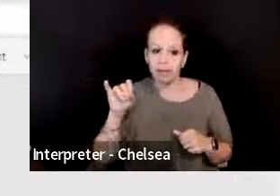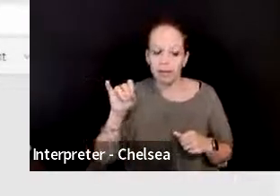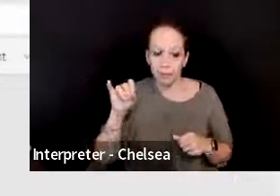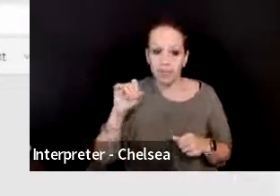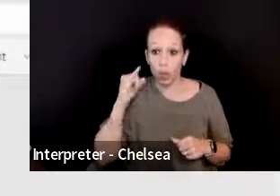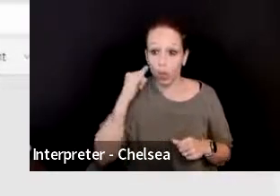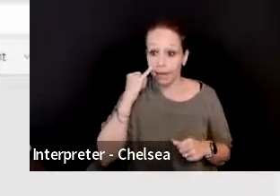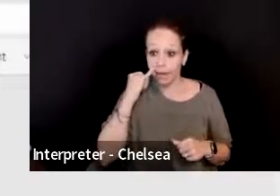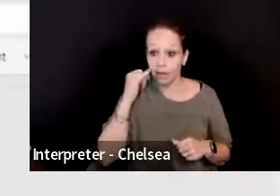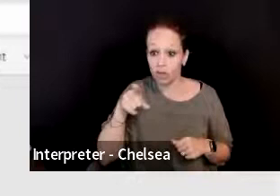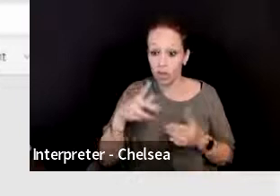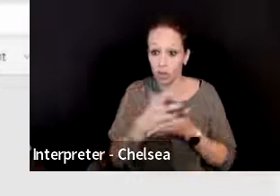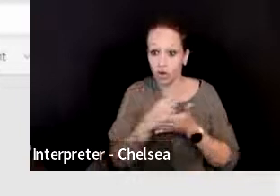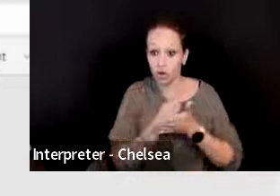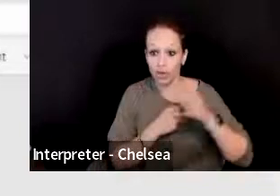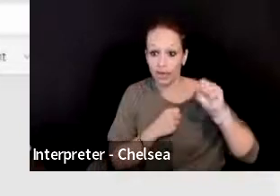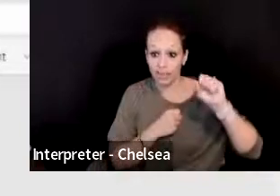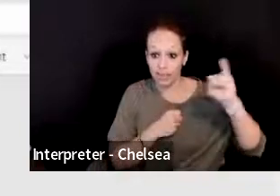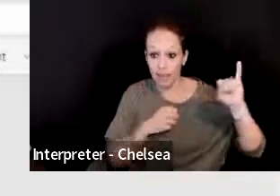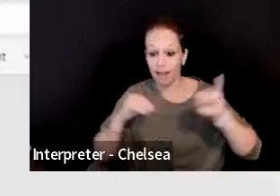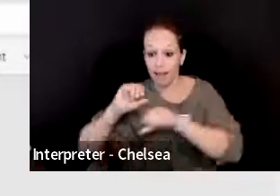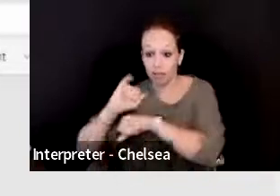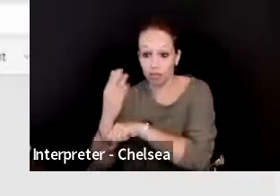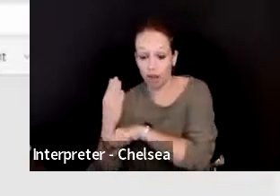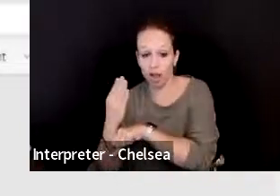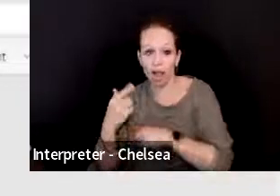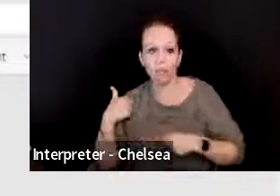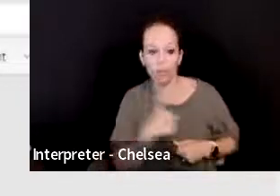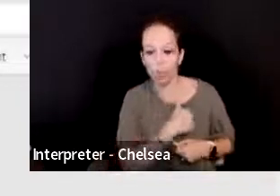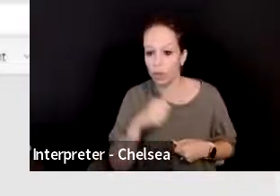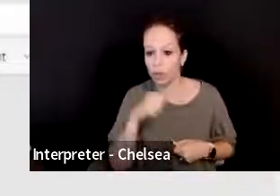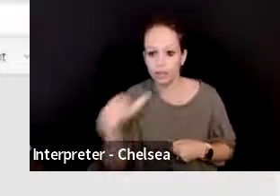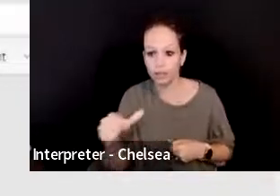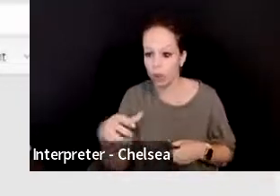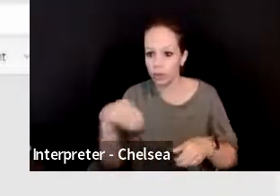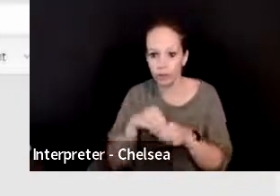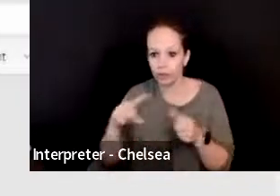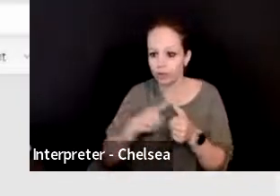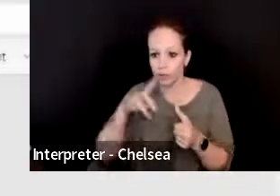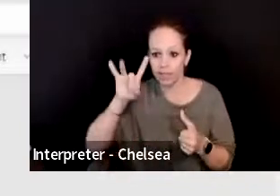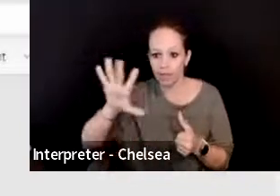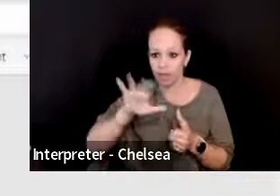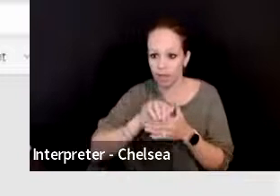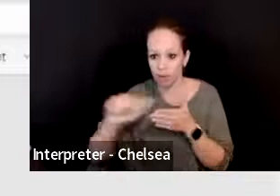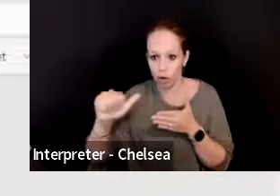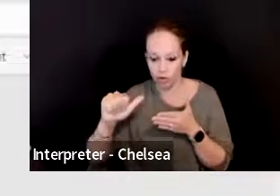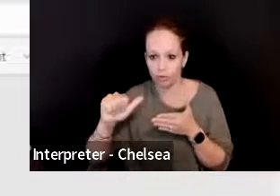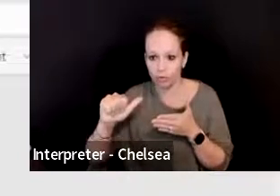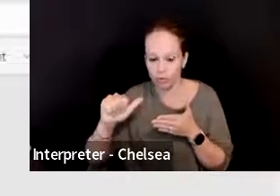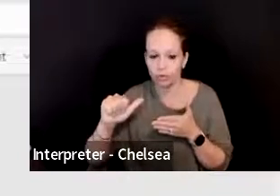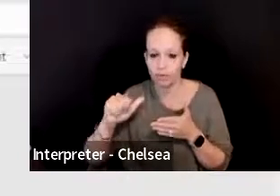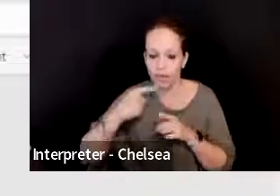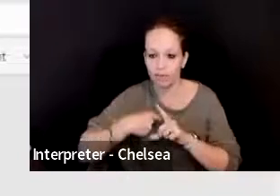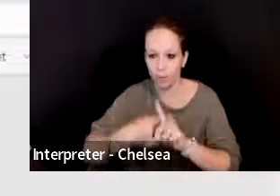job, we, meaning Social Security, don't count the first $85 of your monthly gross earnings. Each month,